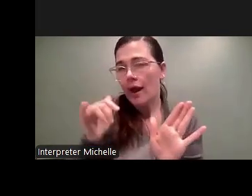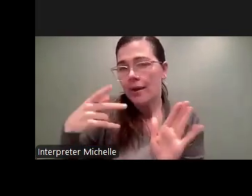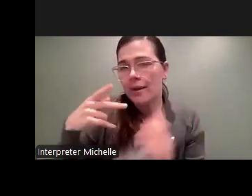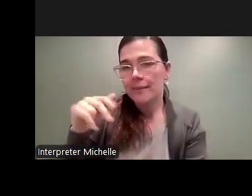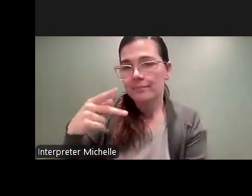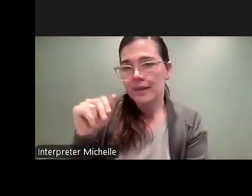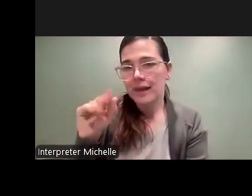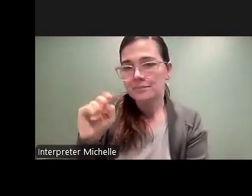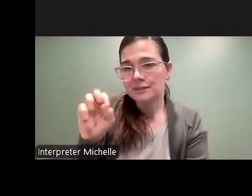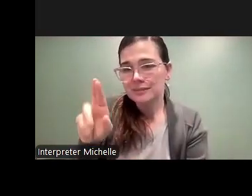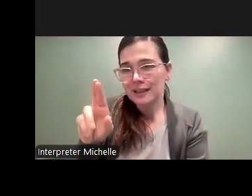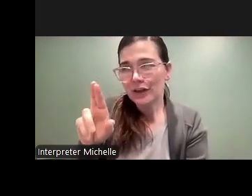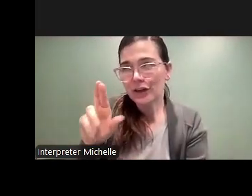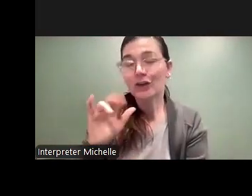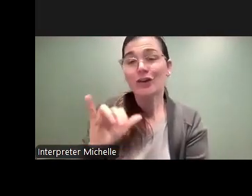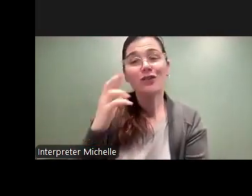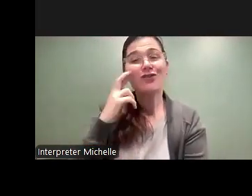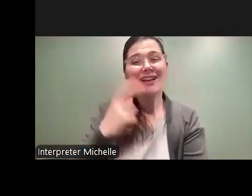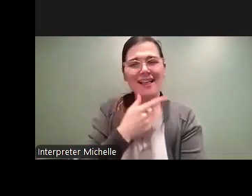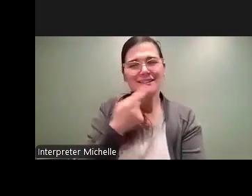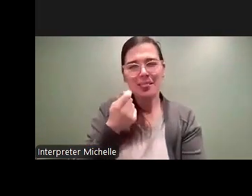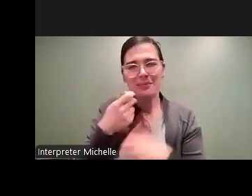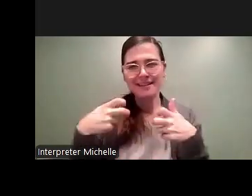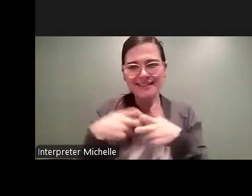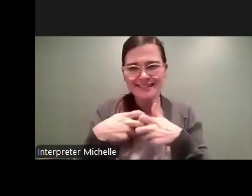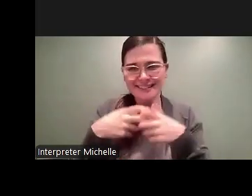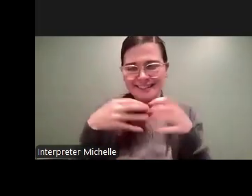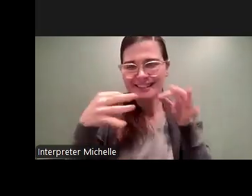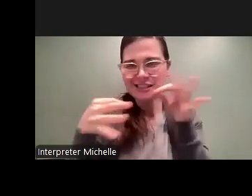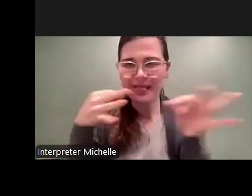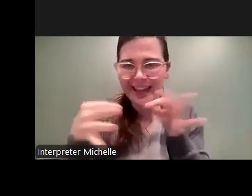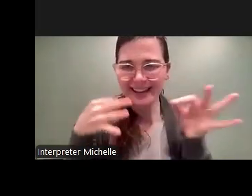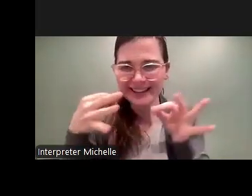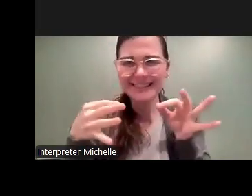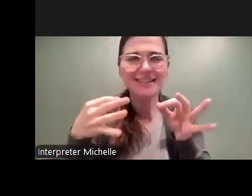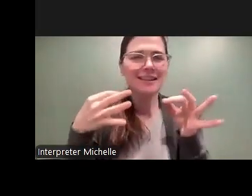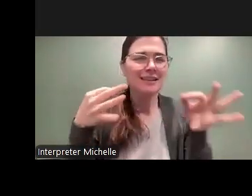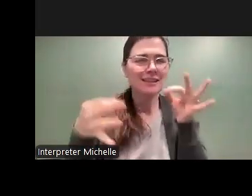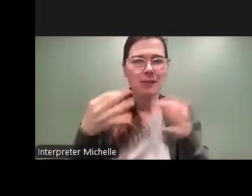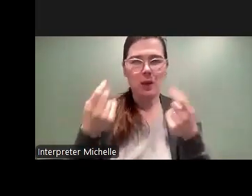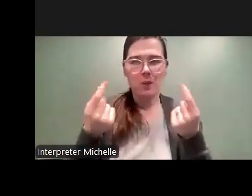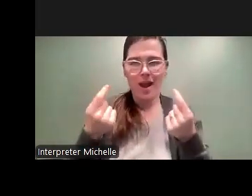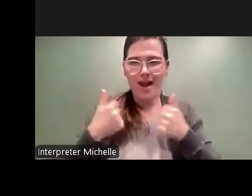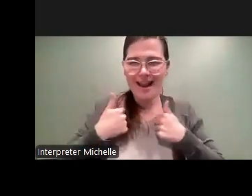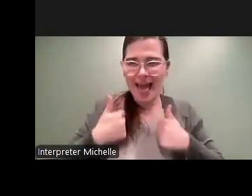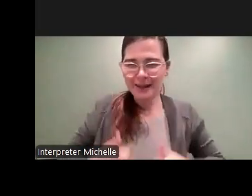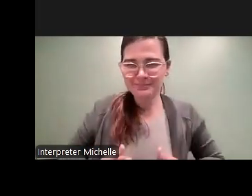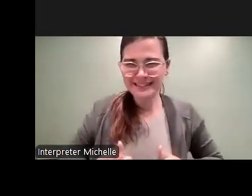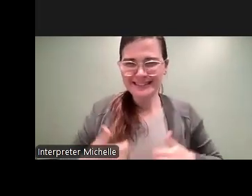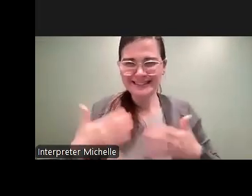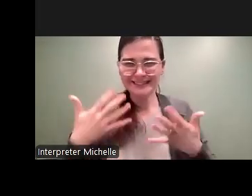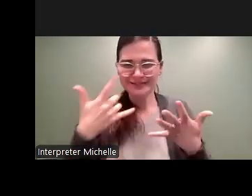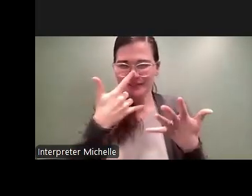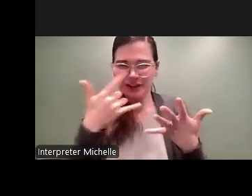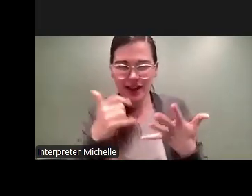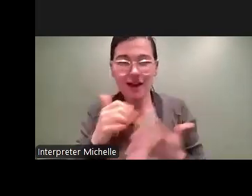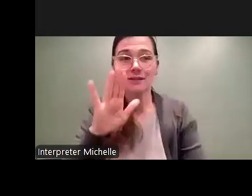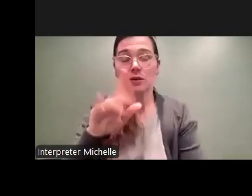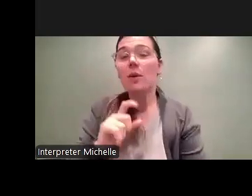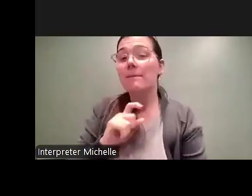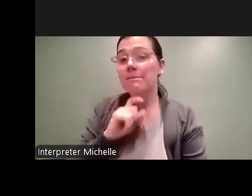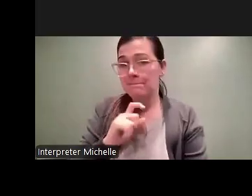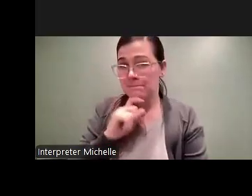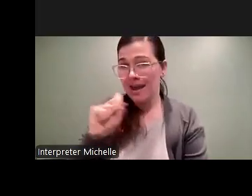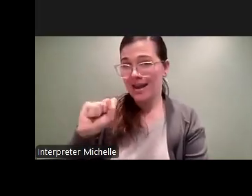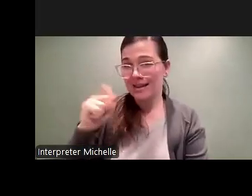really hard to explain. It's hard to explain one's anatomy. So the metal speculum is placed